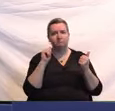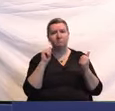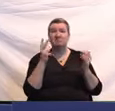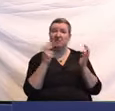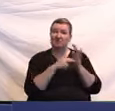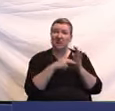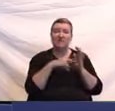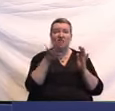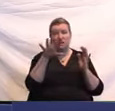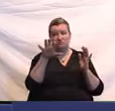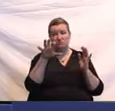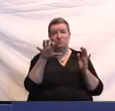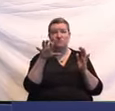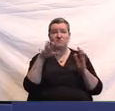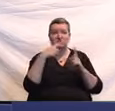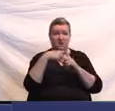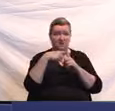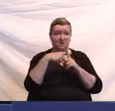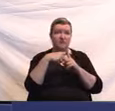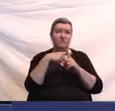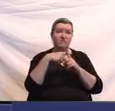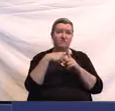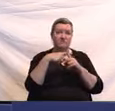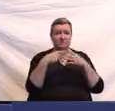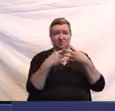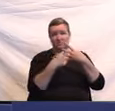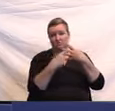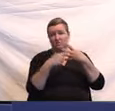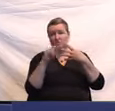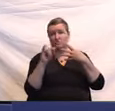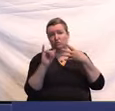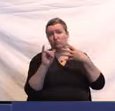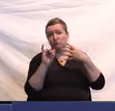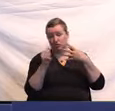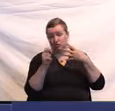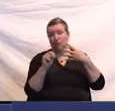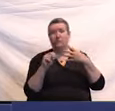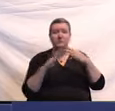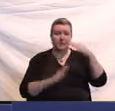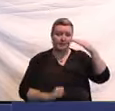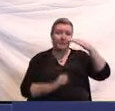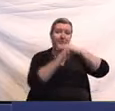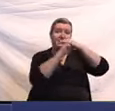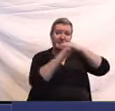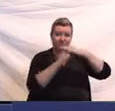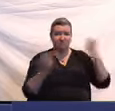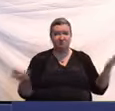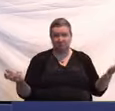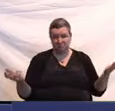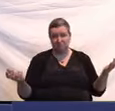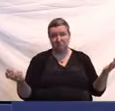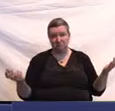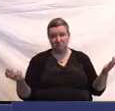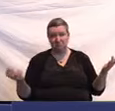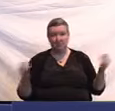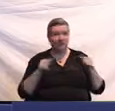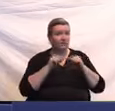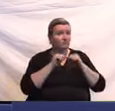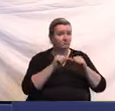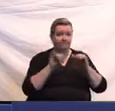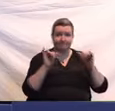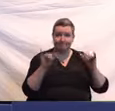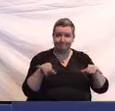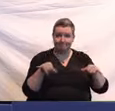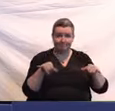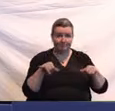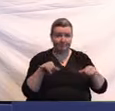3,500 cases. Mid-January would be the peak, and that's if things stay the way they are right now. If things